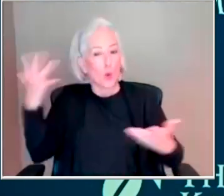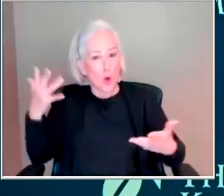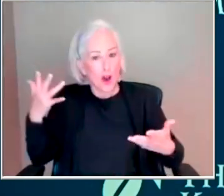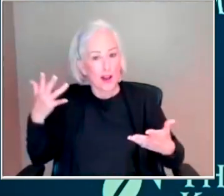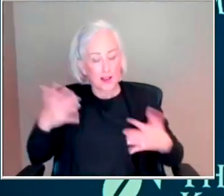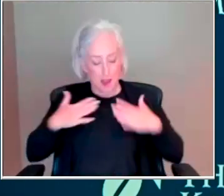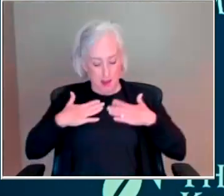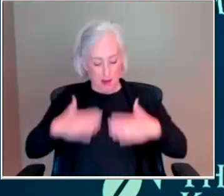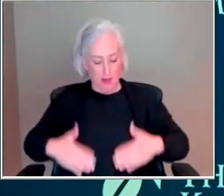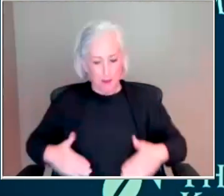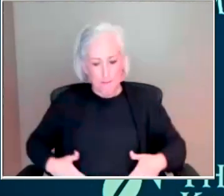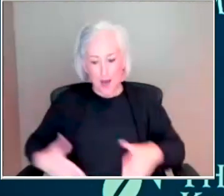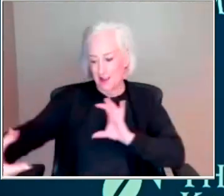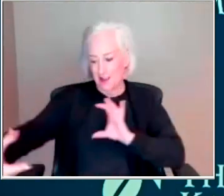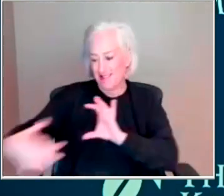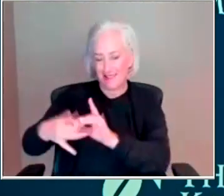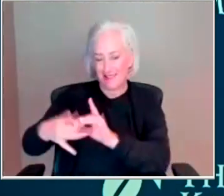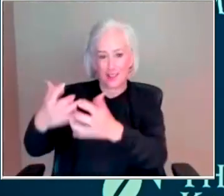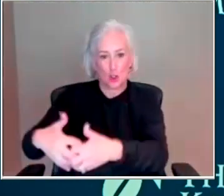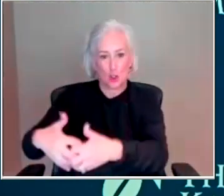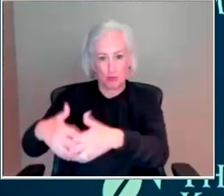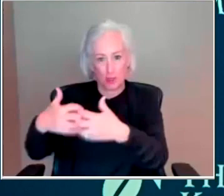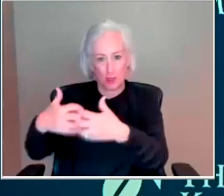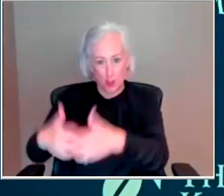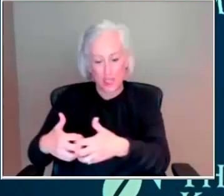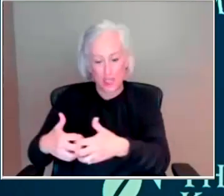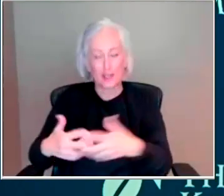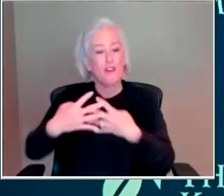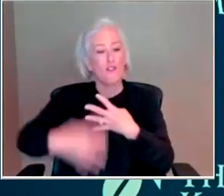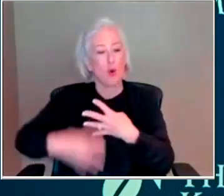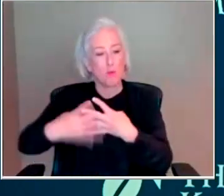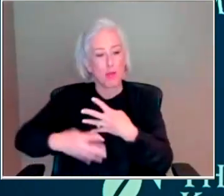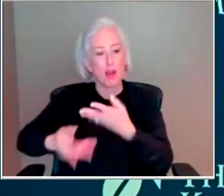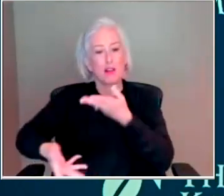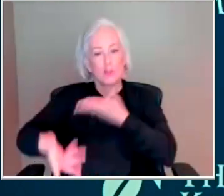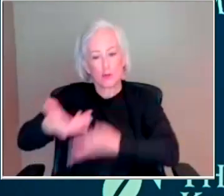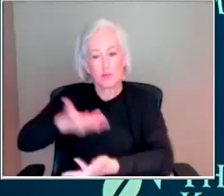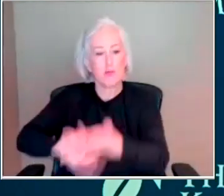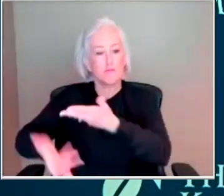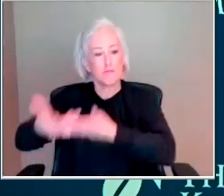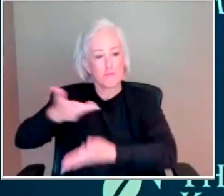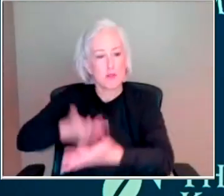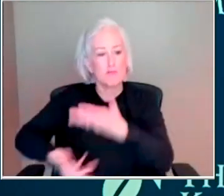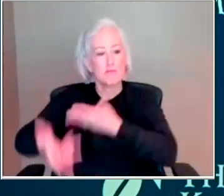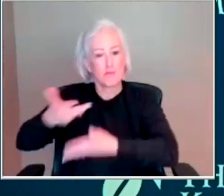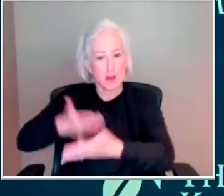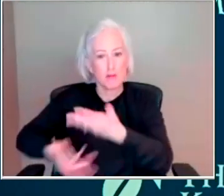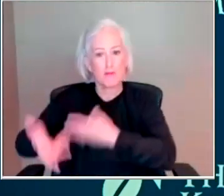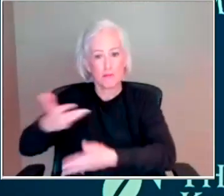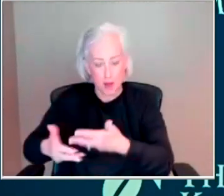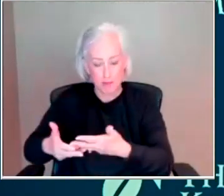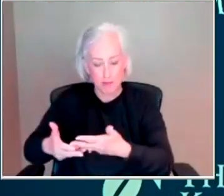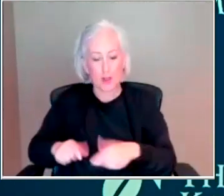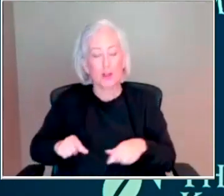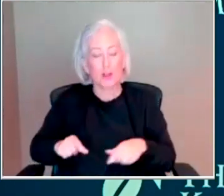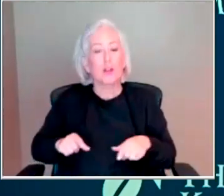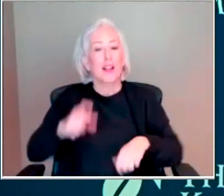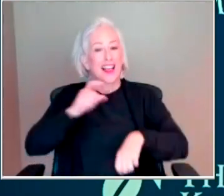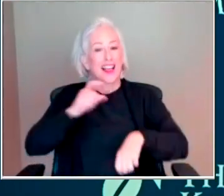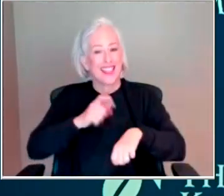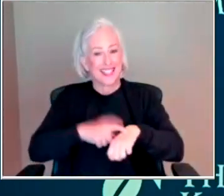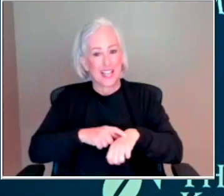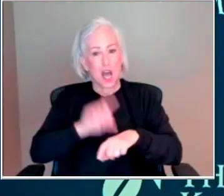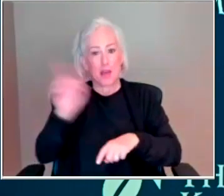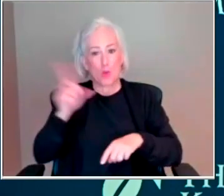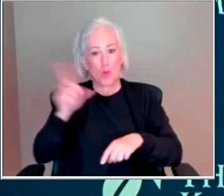throughout the entire procedure. The time between when the heart is out and when we've sewn everything back in and we're reperfusing it is usually around an